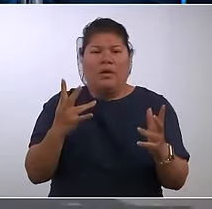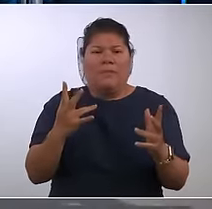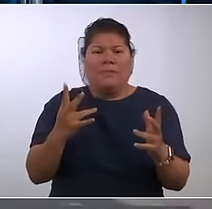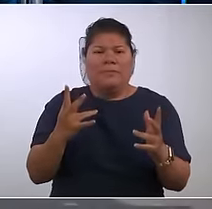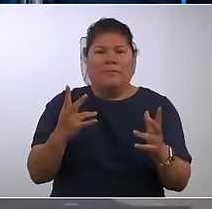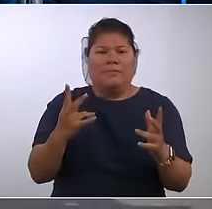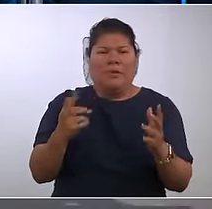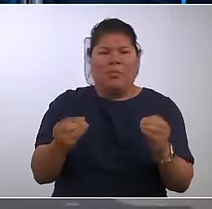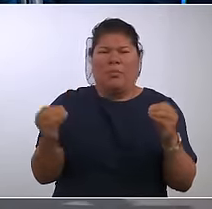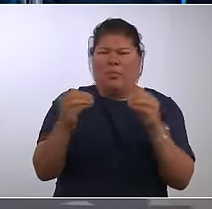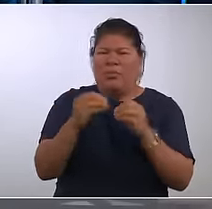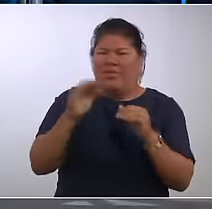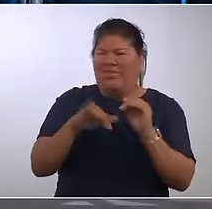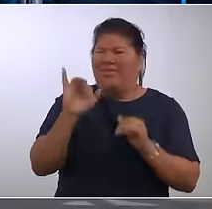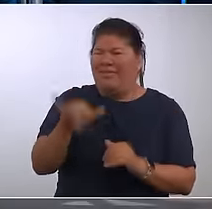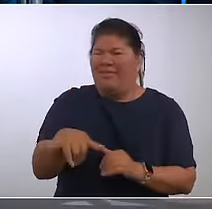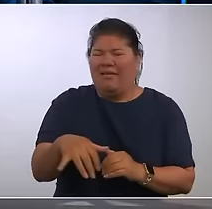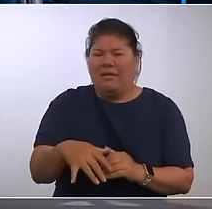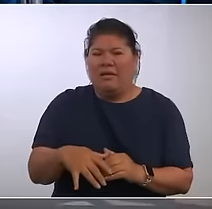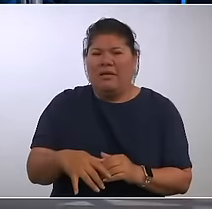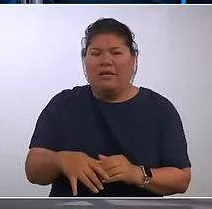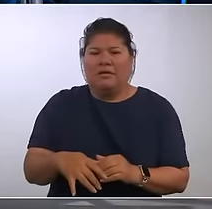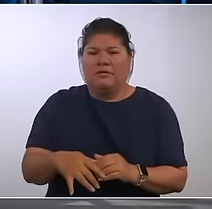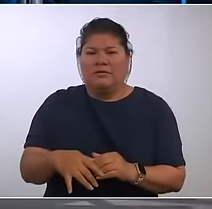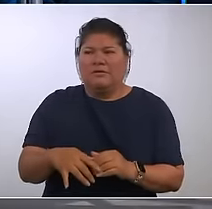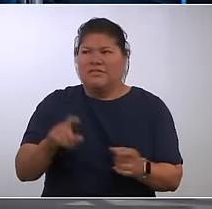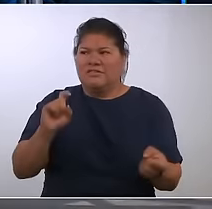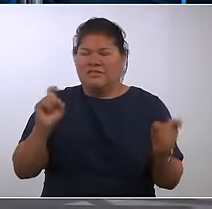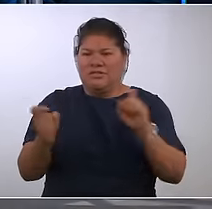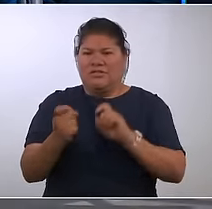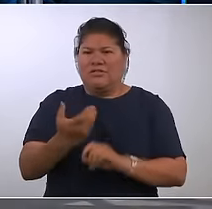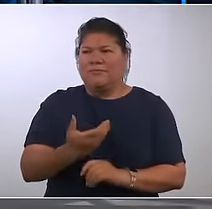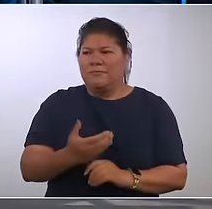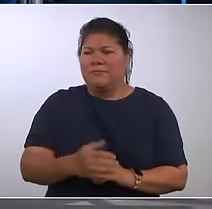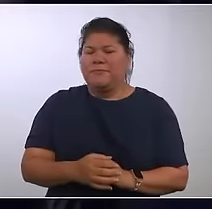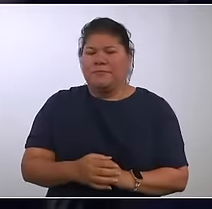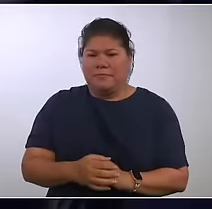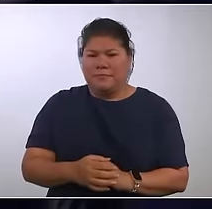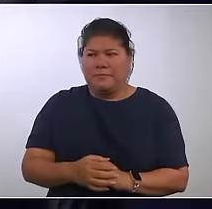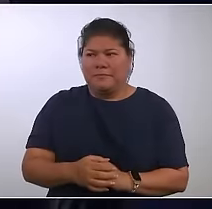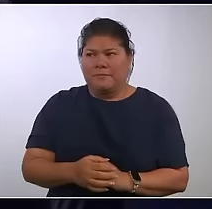want something more than that. Cámbianos. Change us.